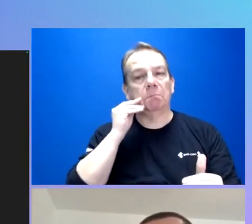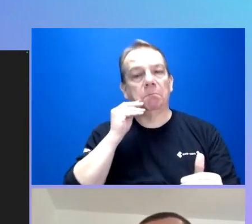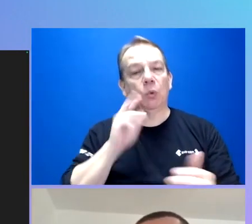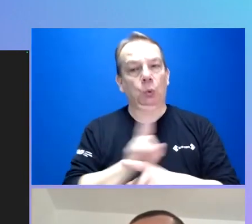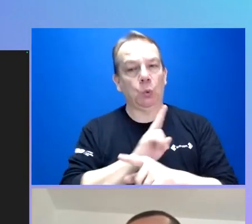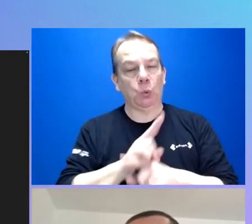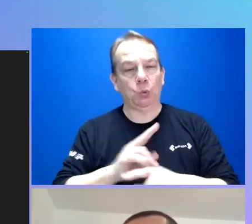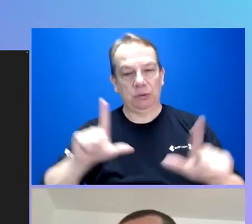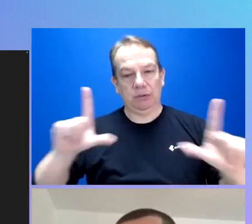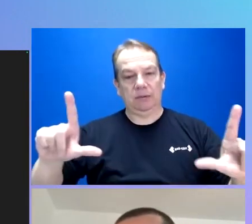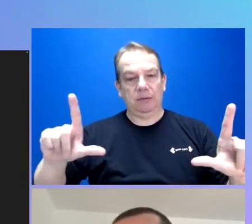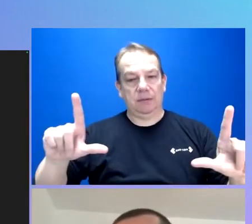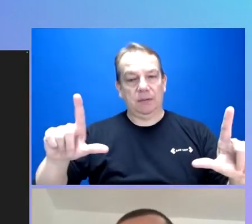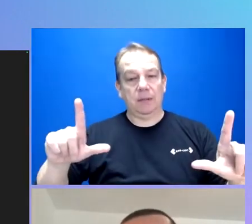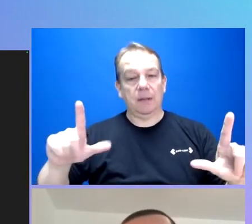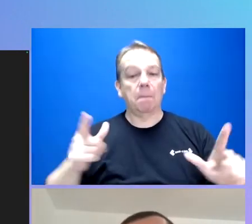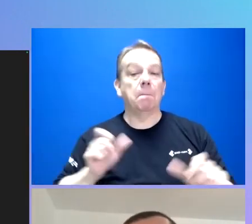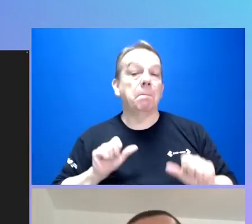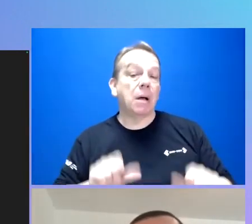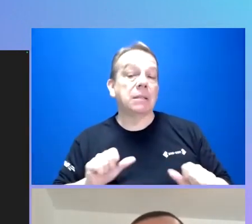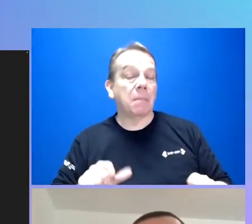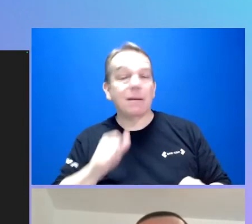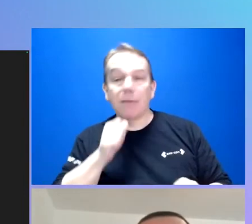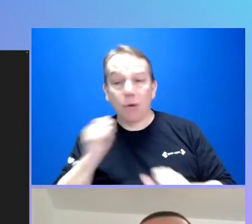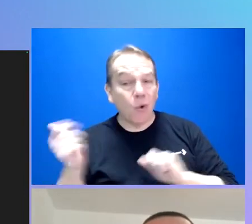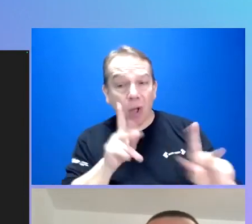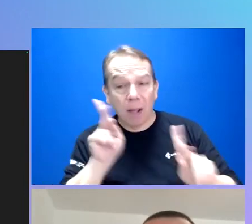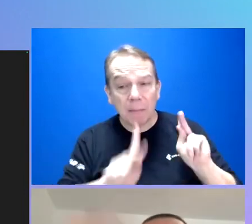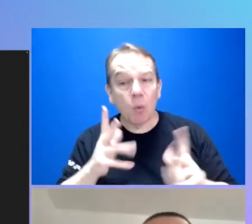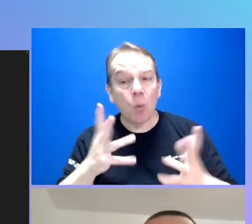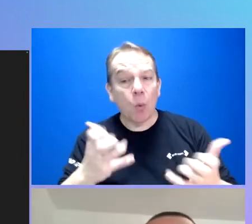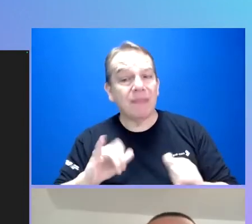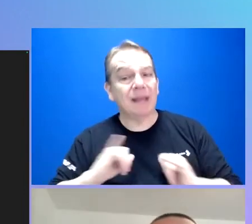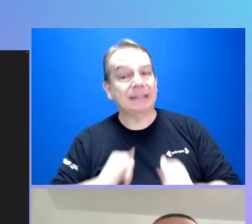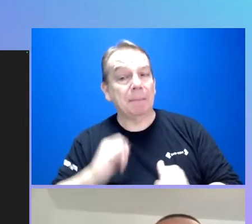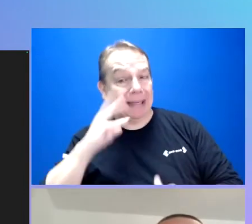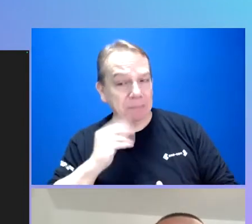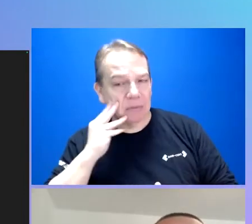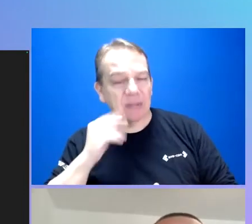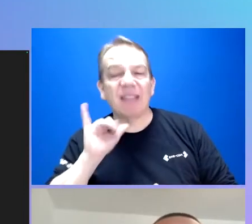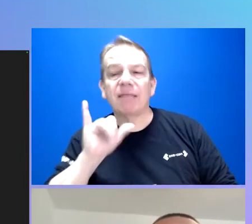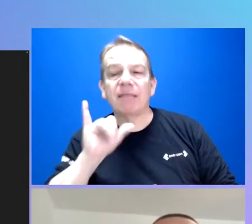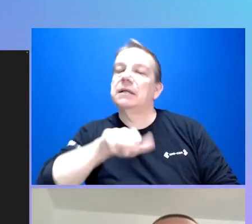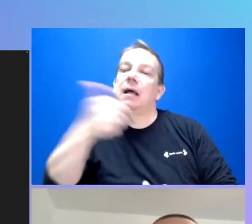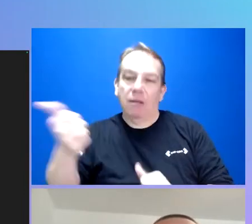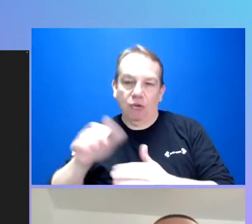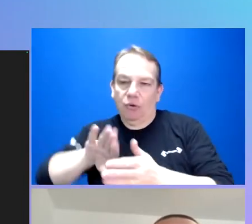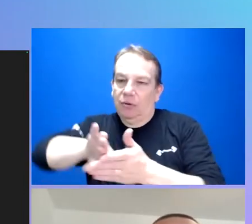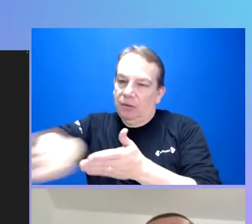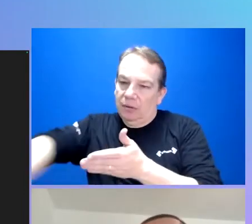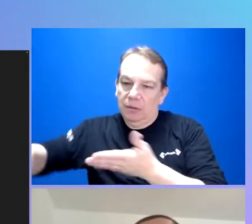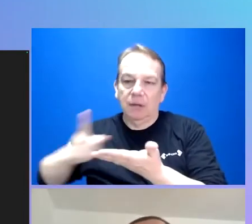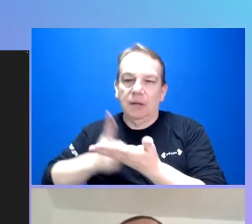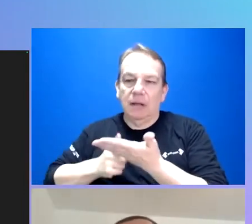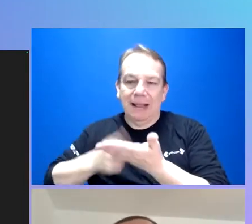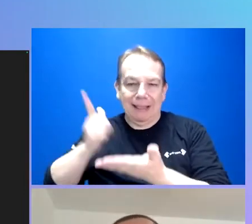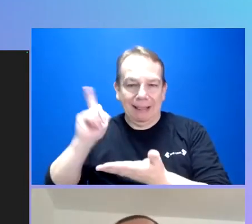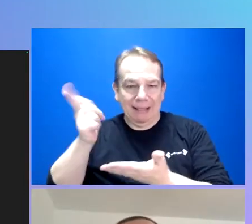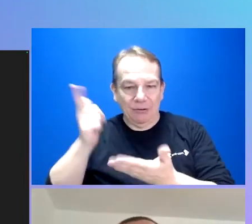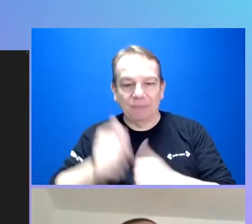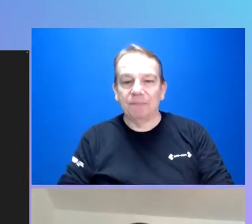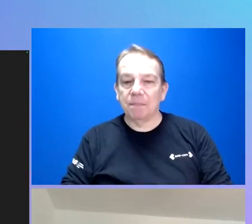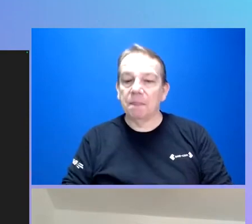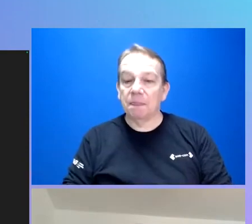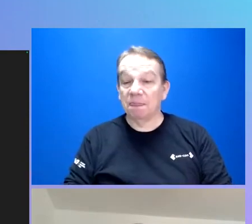Possible because not everyone is actually looking for the same experience anyway, and that's a whole other area to talk about. That is